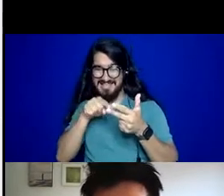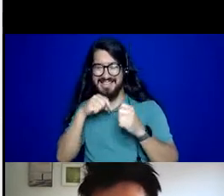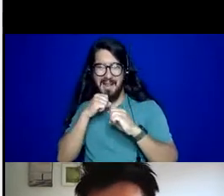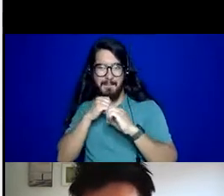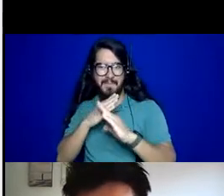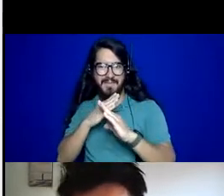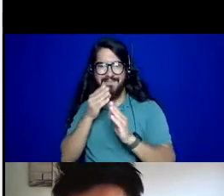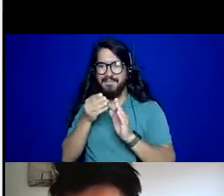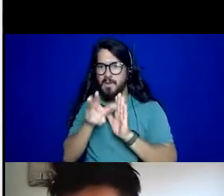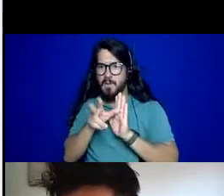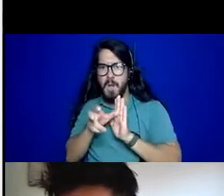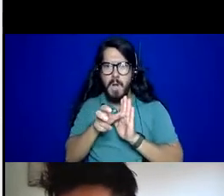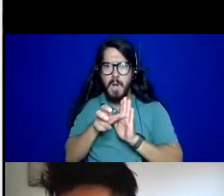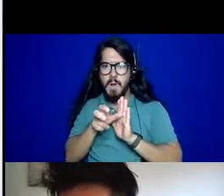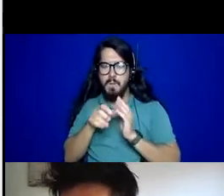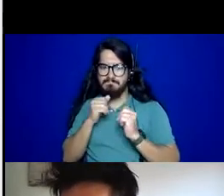place.